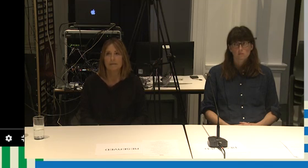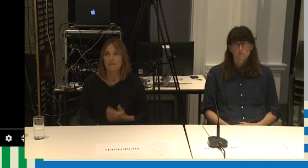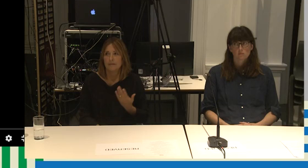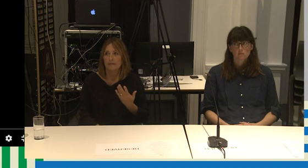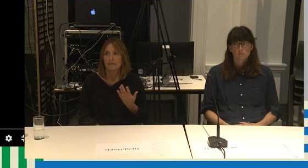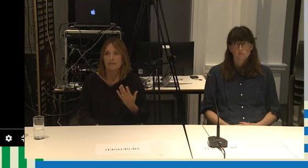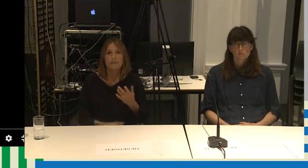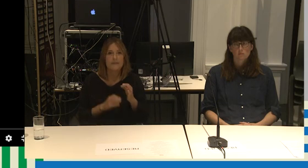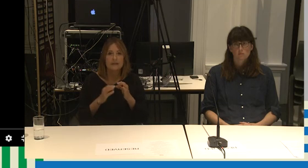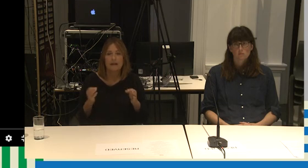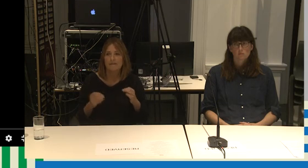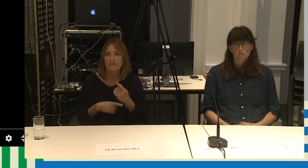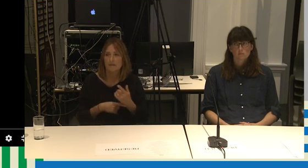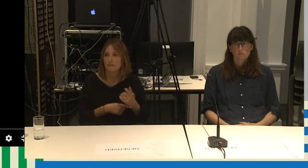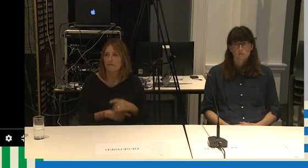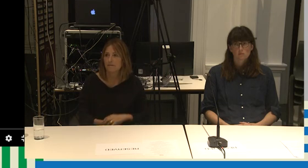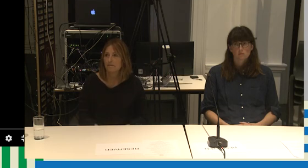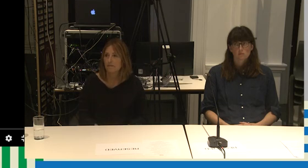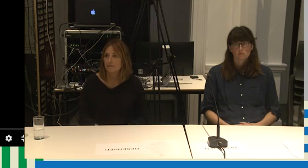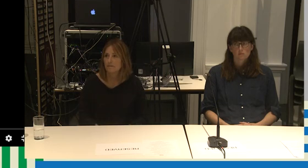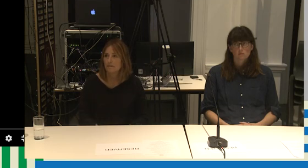As I said, it's a silent film.